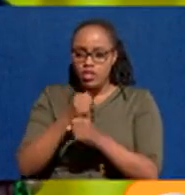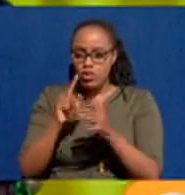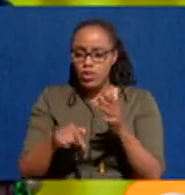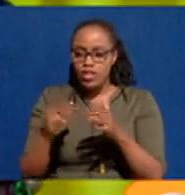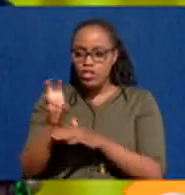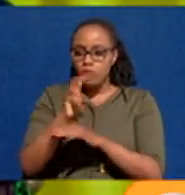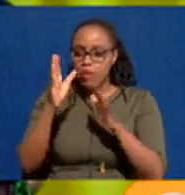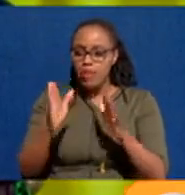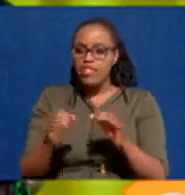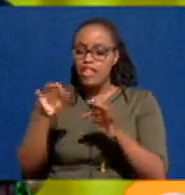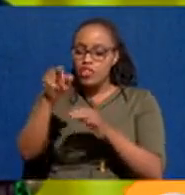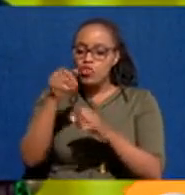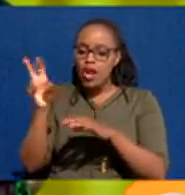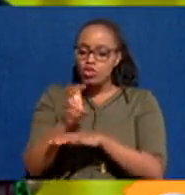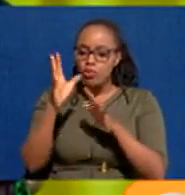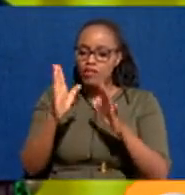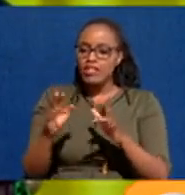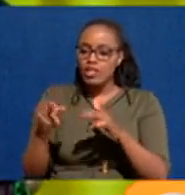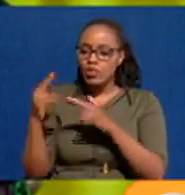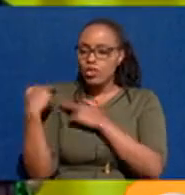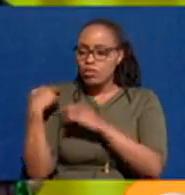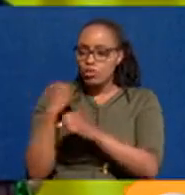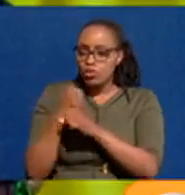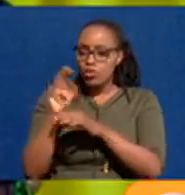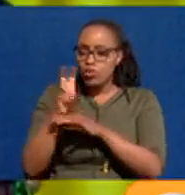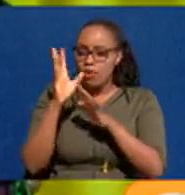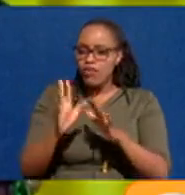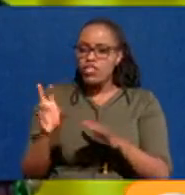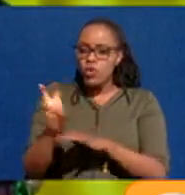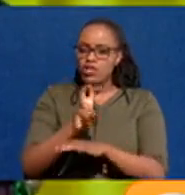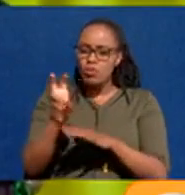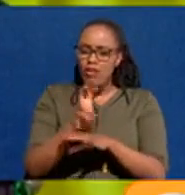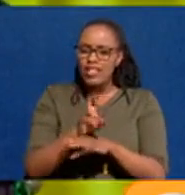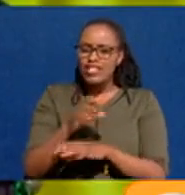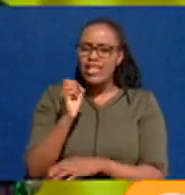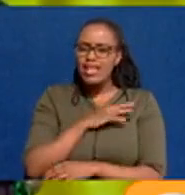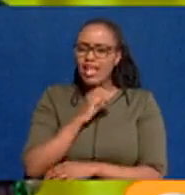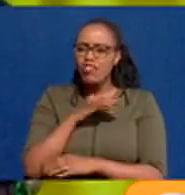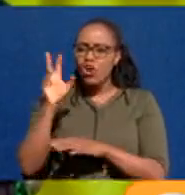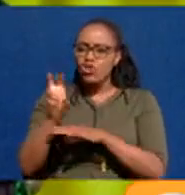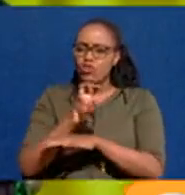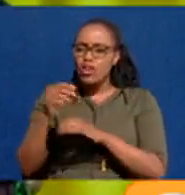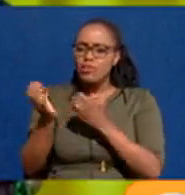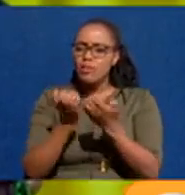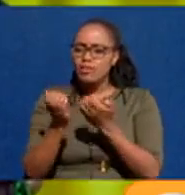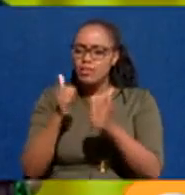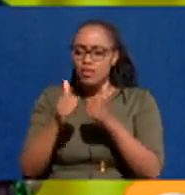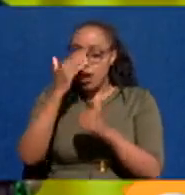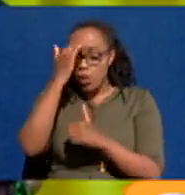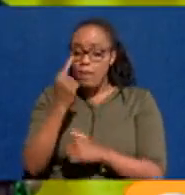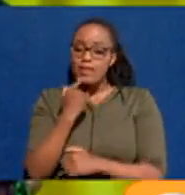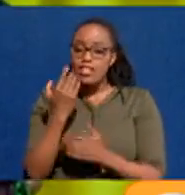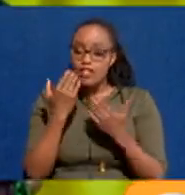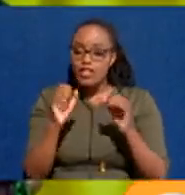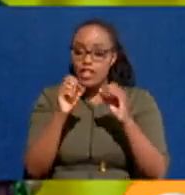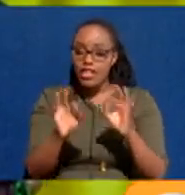Supervisor. Kama ulikuwa una supervise, ulikuwa una supervise kelele, ama ulikuwa una supervise biashara. Because I've said,